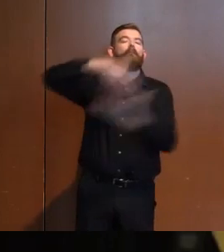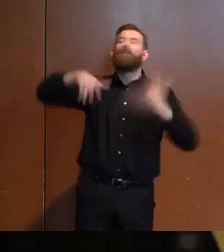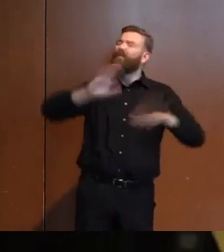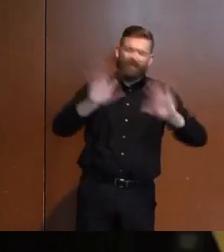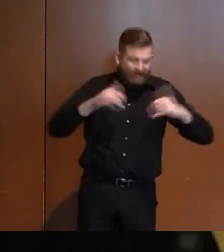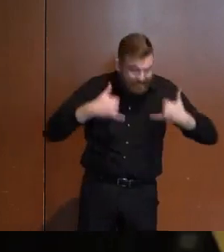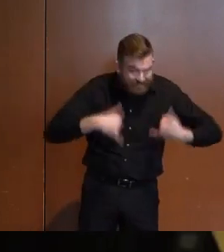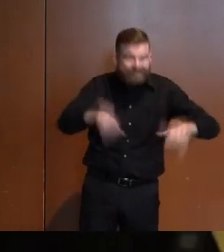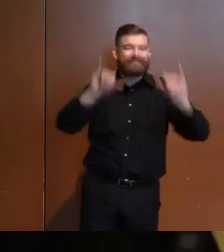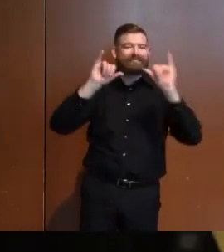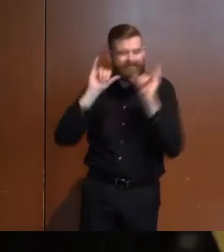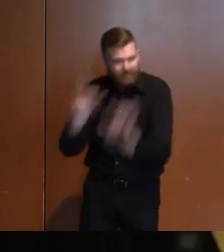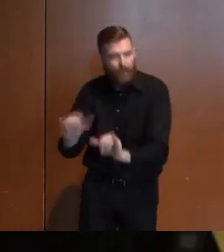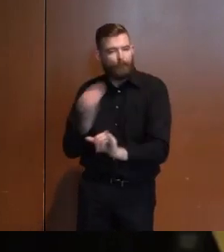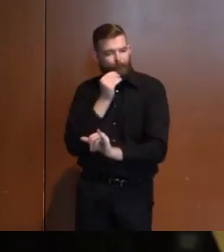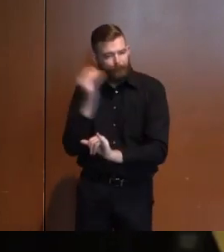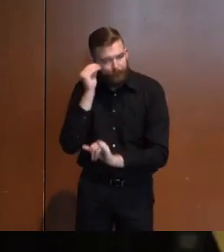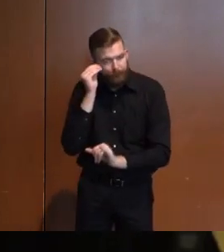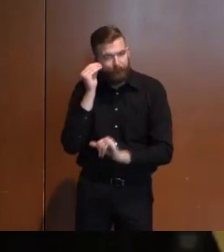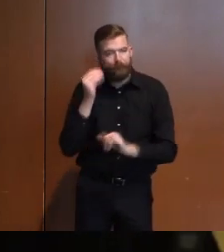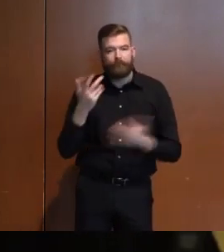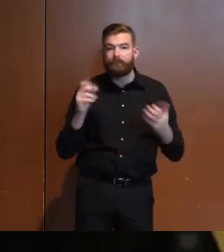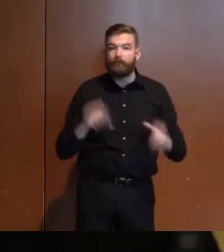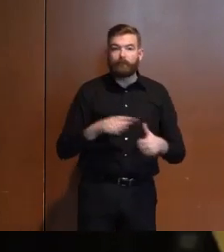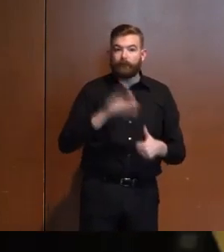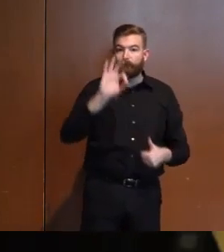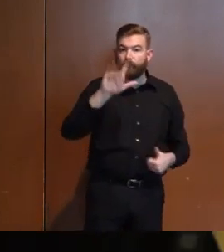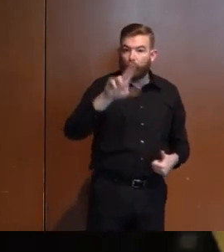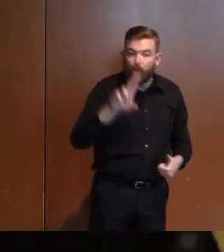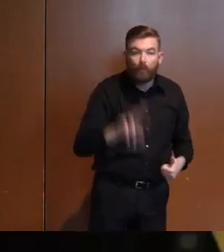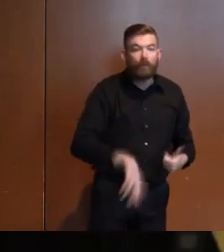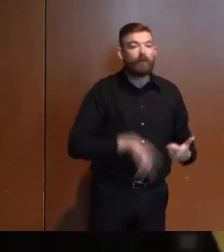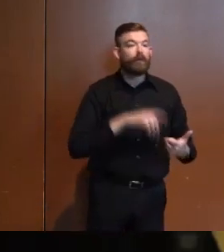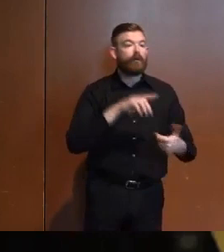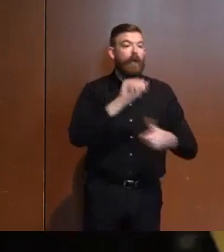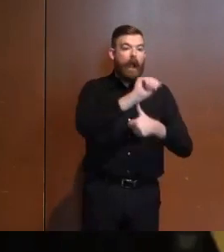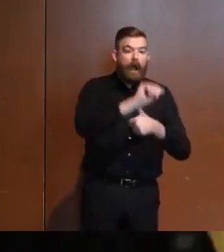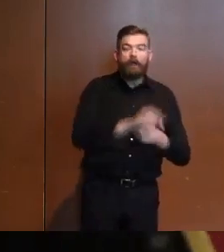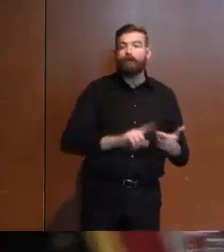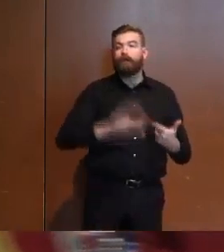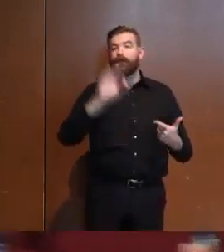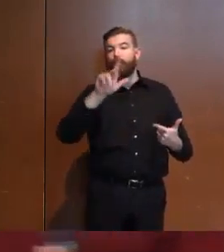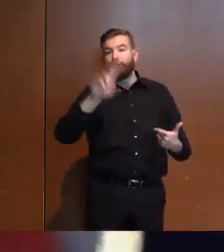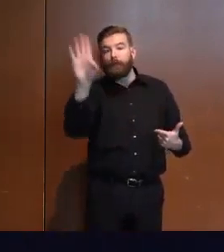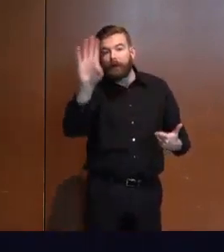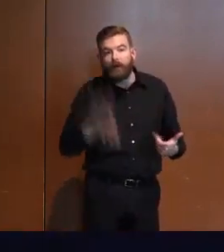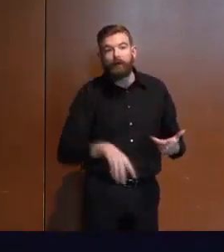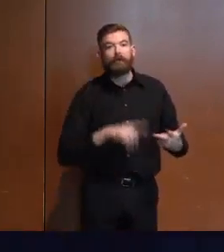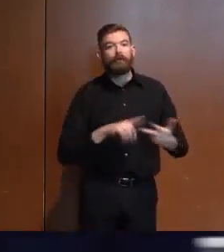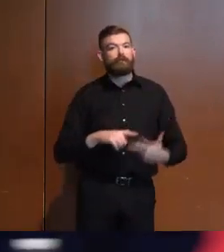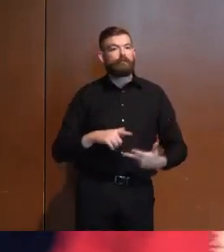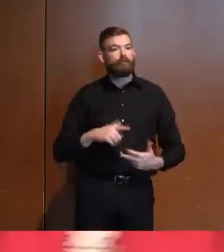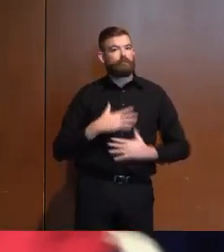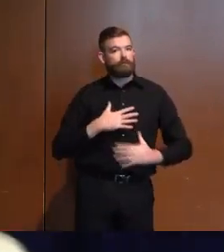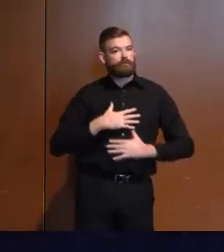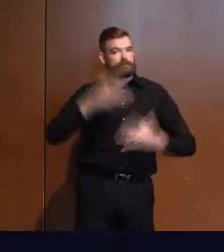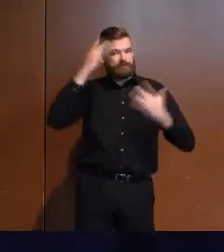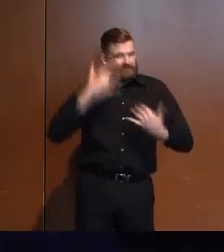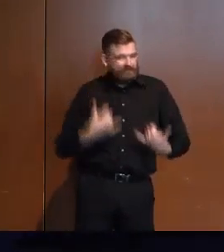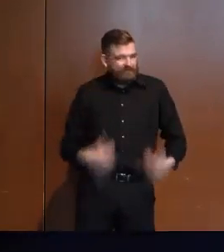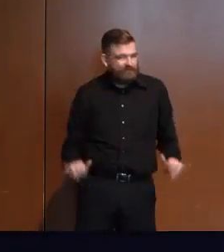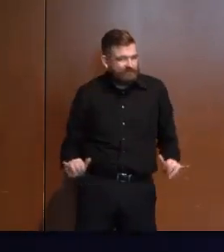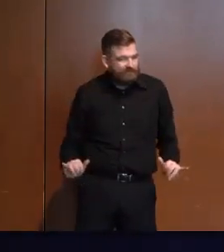cases of flu B, flu A, and other respiratory pathogens. That's a great point, which we made yesterday, and I'm very happy you made it today,